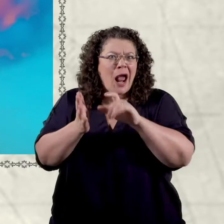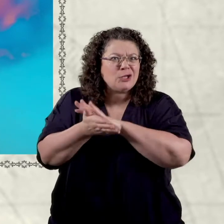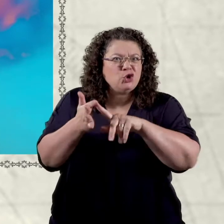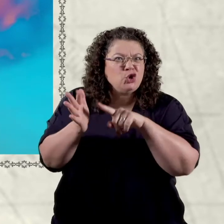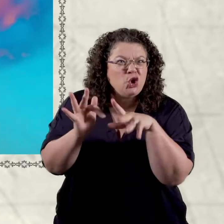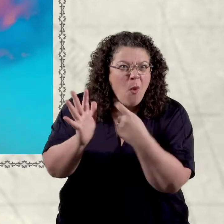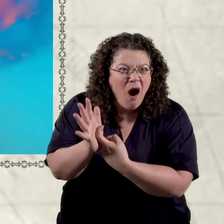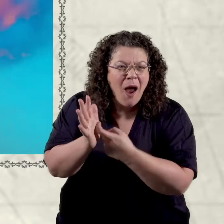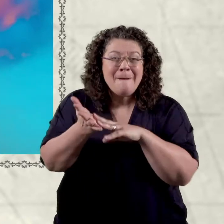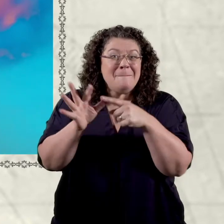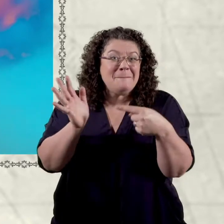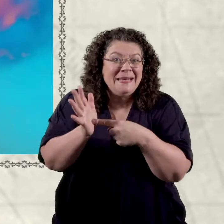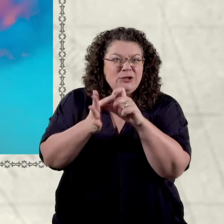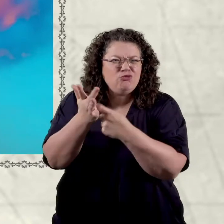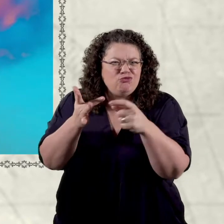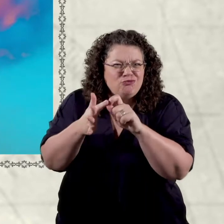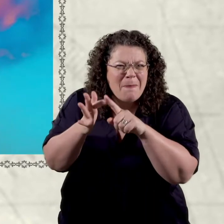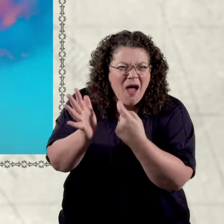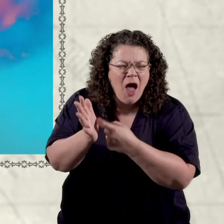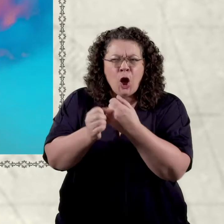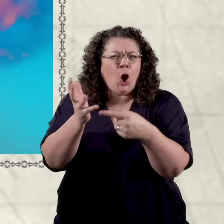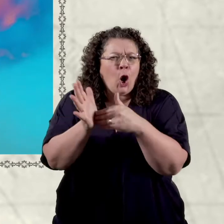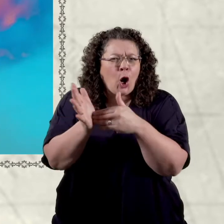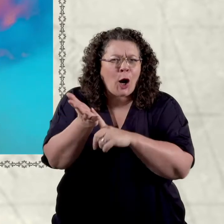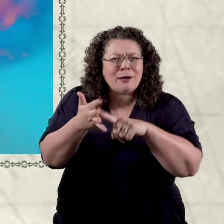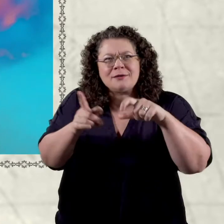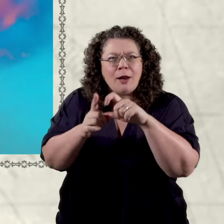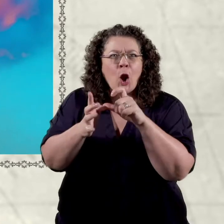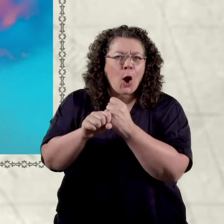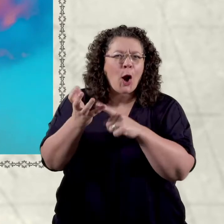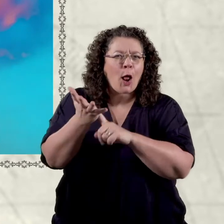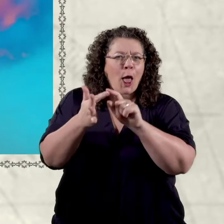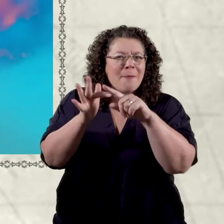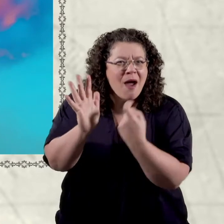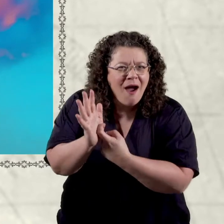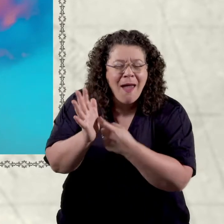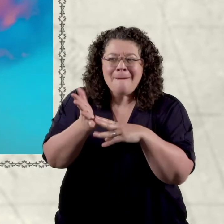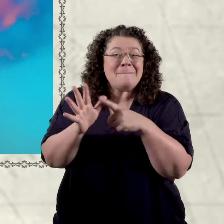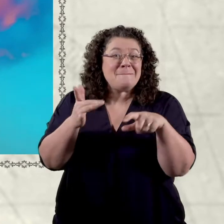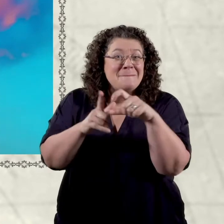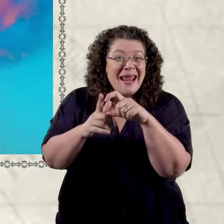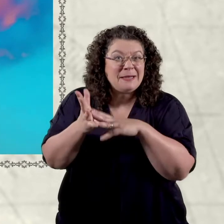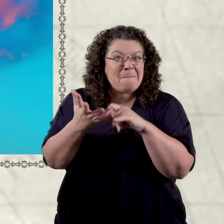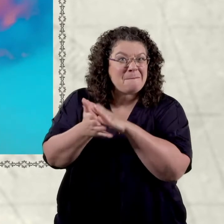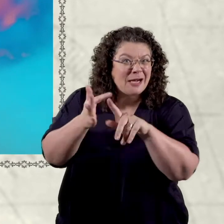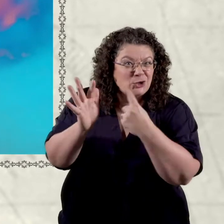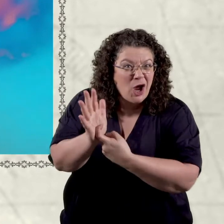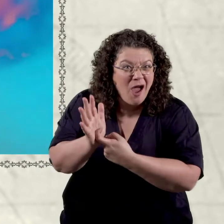Chewer, Meat Dripper, Guzzled Gulper, Maid